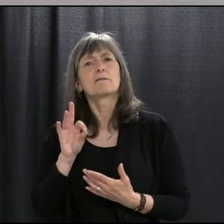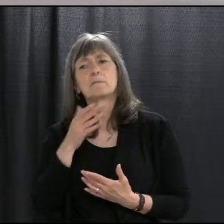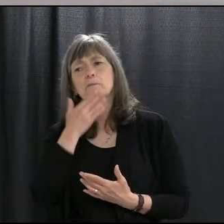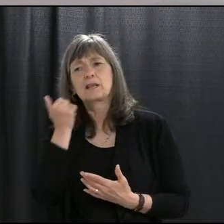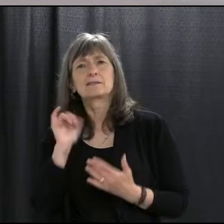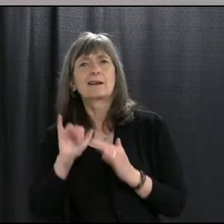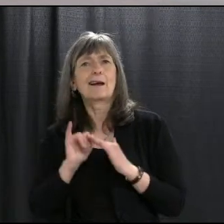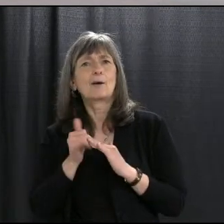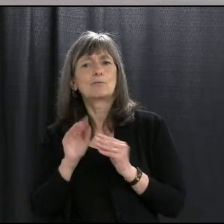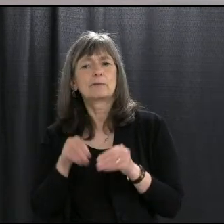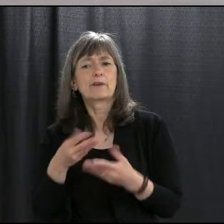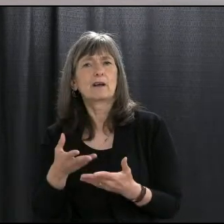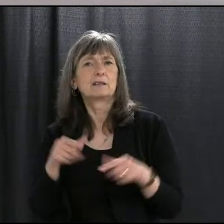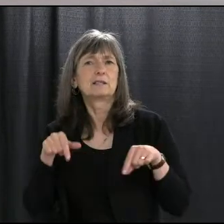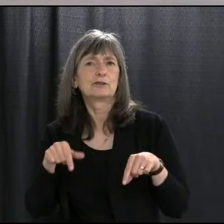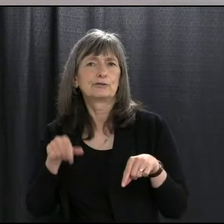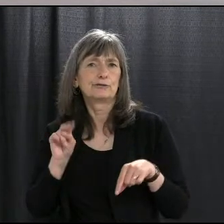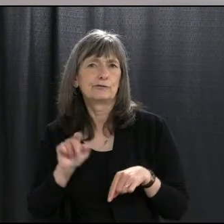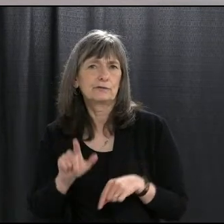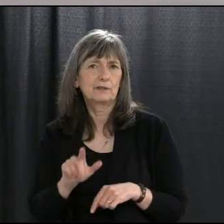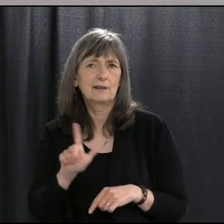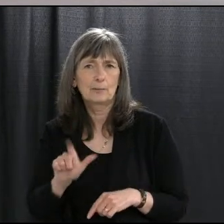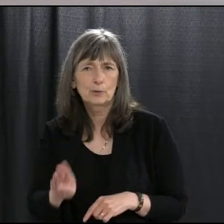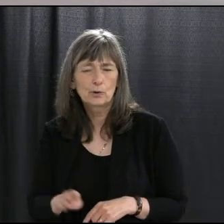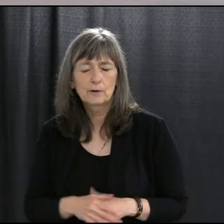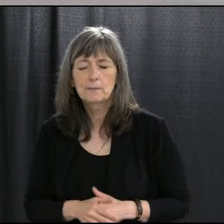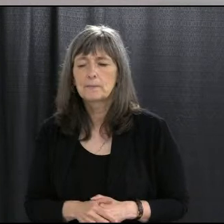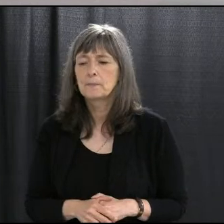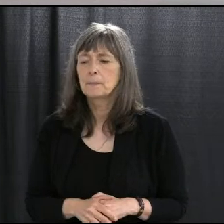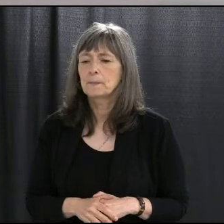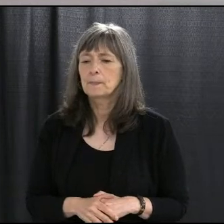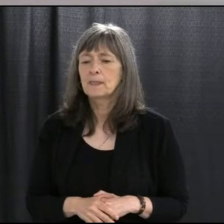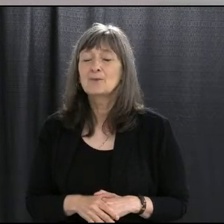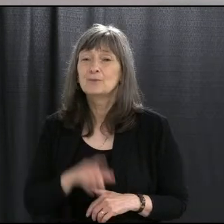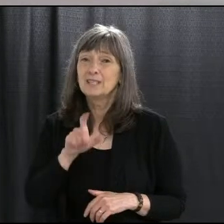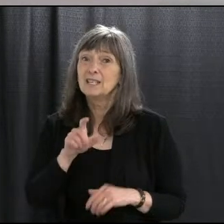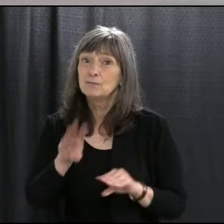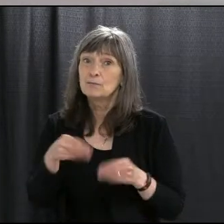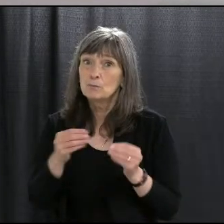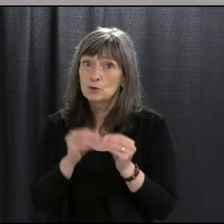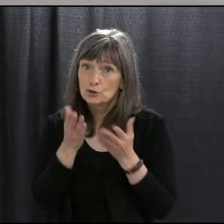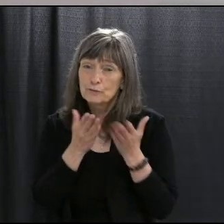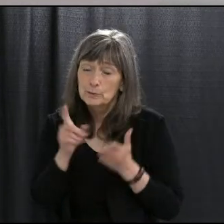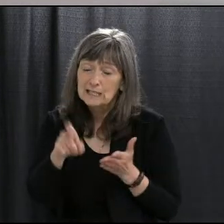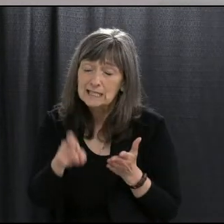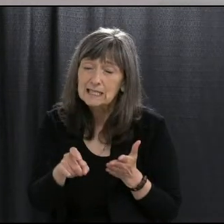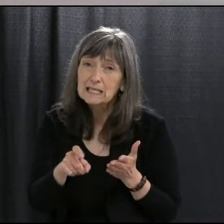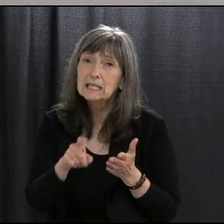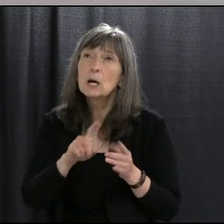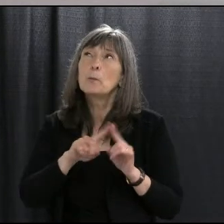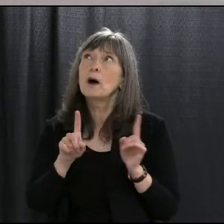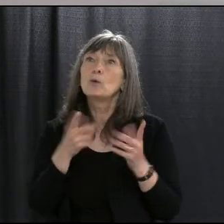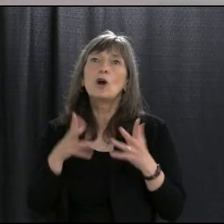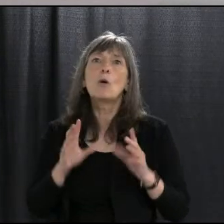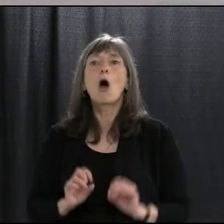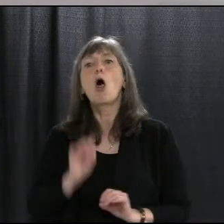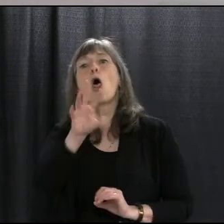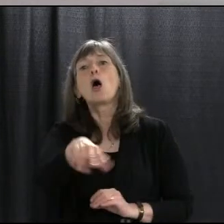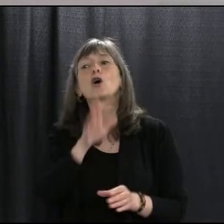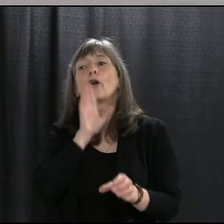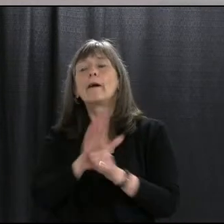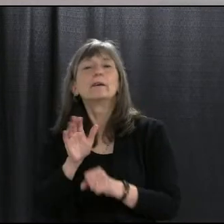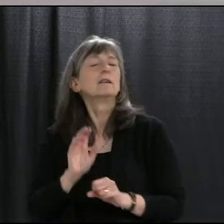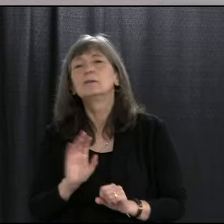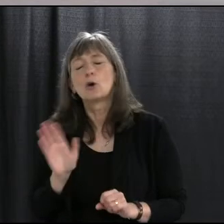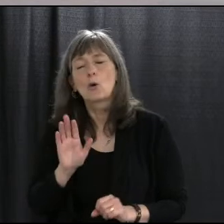in Newfoundland and Labrador. But, you know, it's something we do need more services, but we want to get it right. So that RFP will